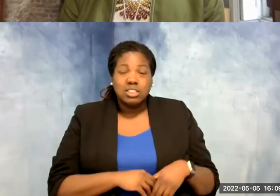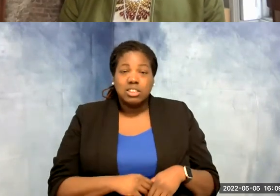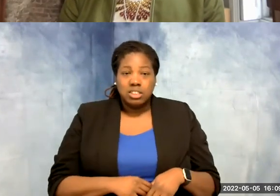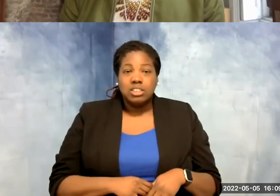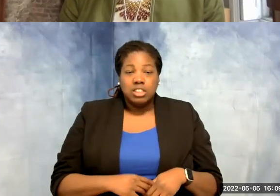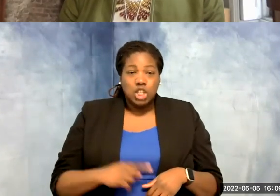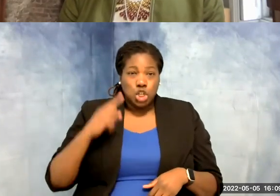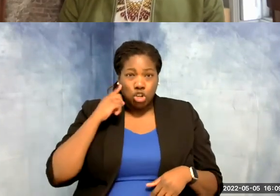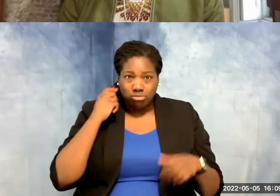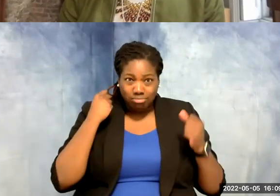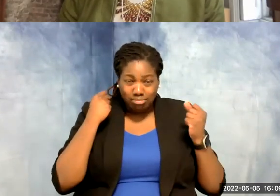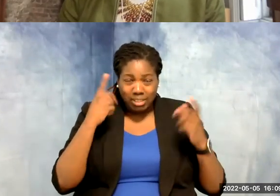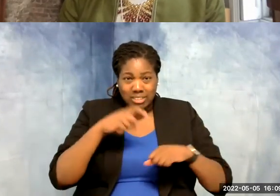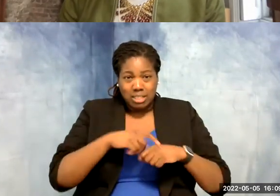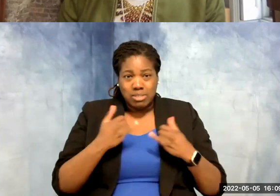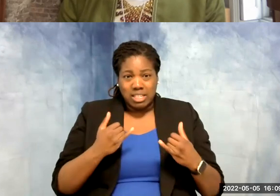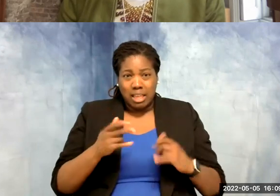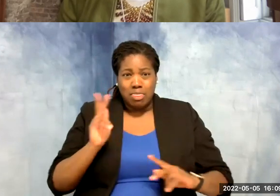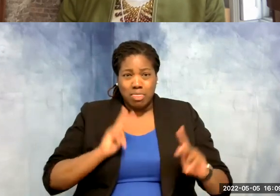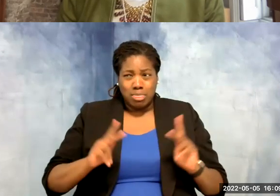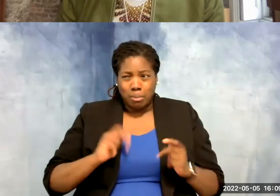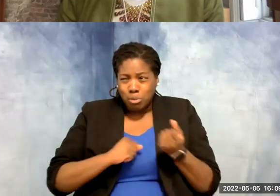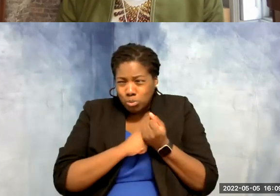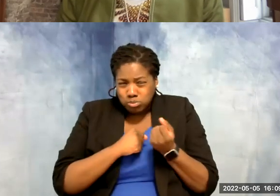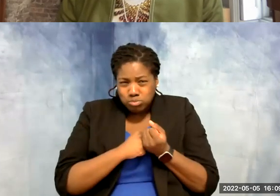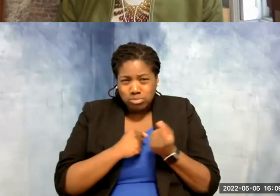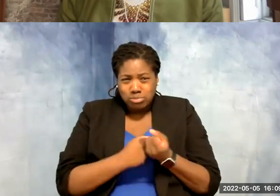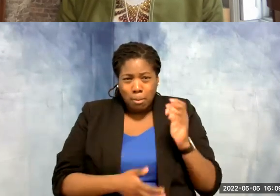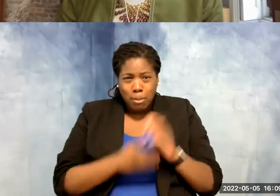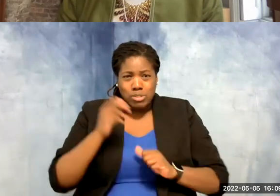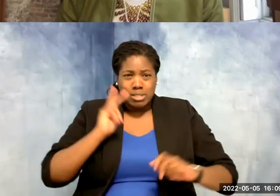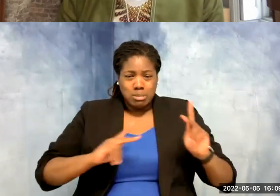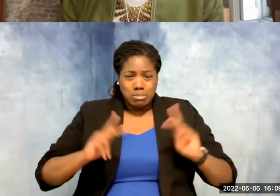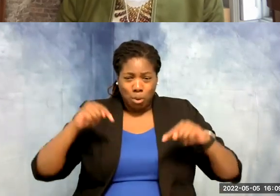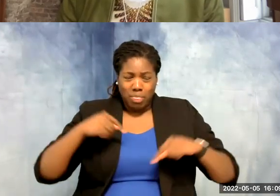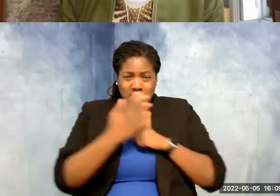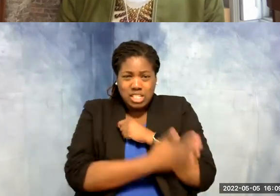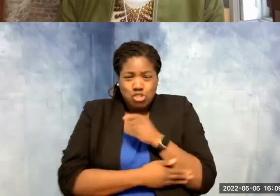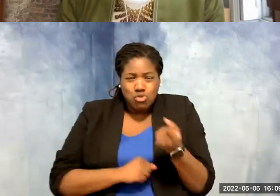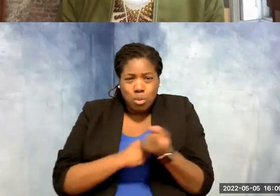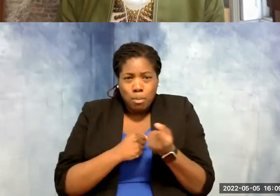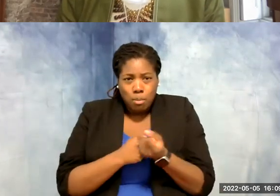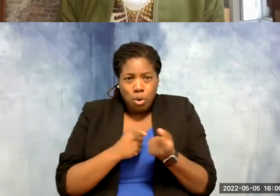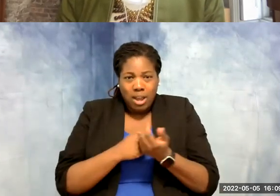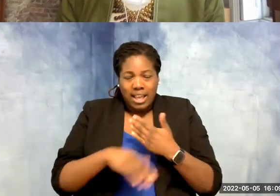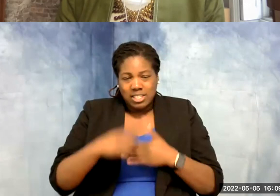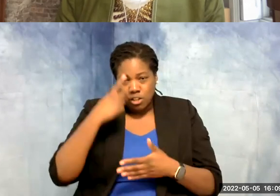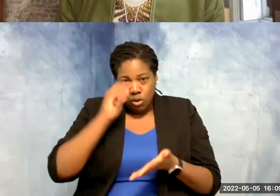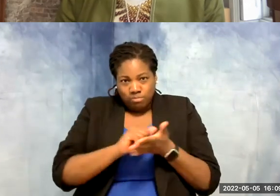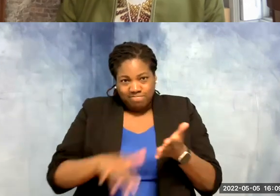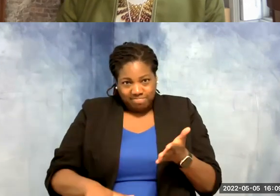heard a lot about that today in terms of the people are with us. The vast majority of people in this country support access to